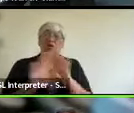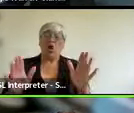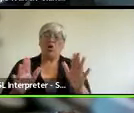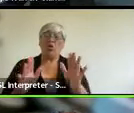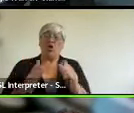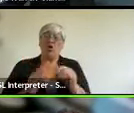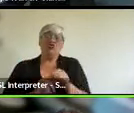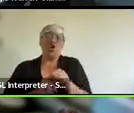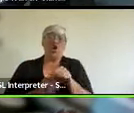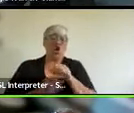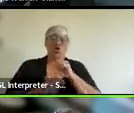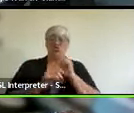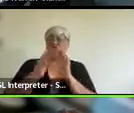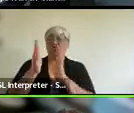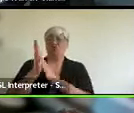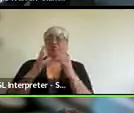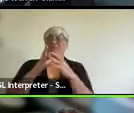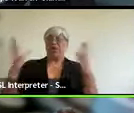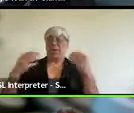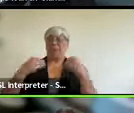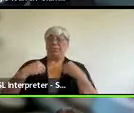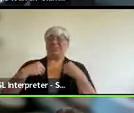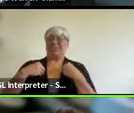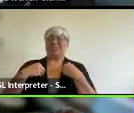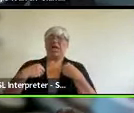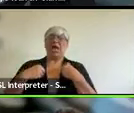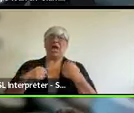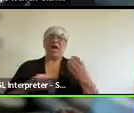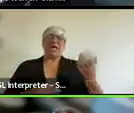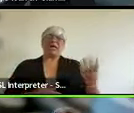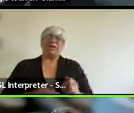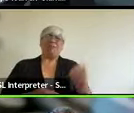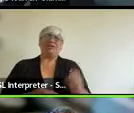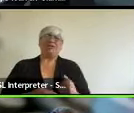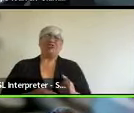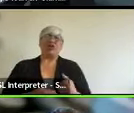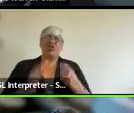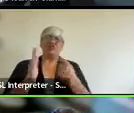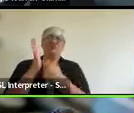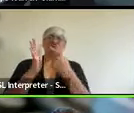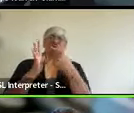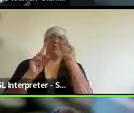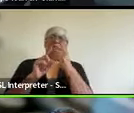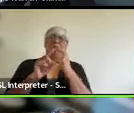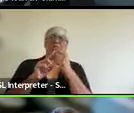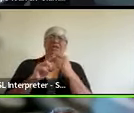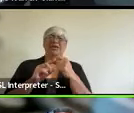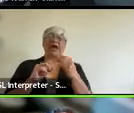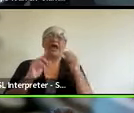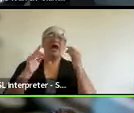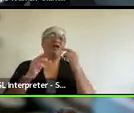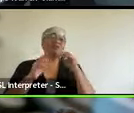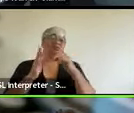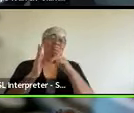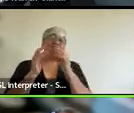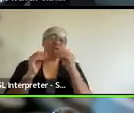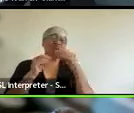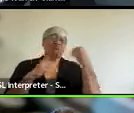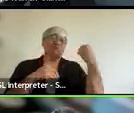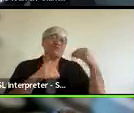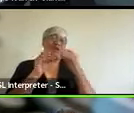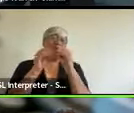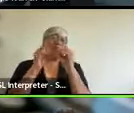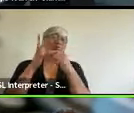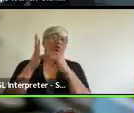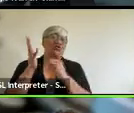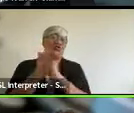small government, big business, capitalist Republican, President George Bush Sr. So if President Bush can get it right